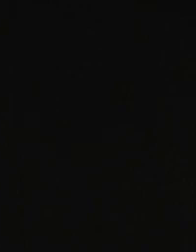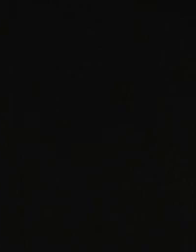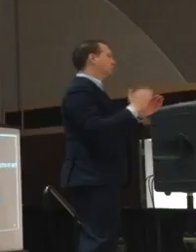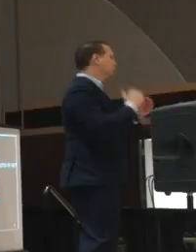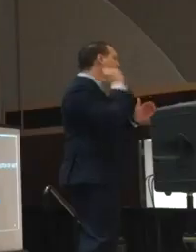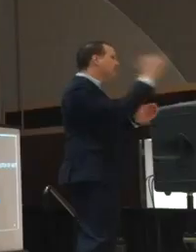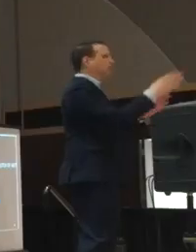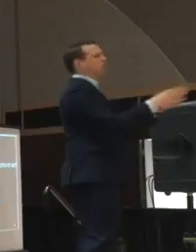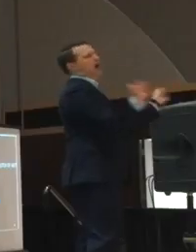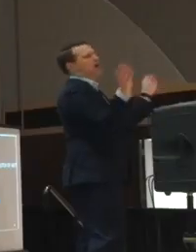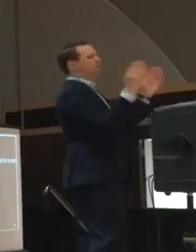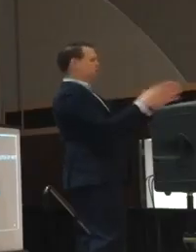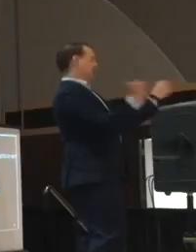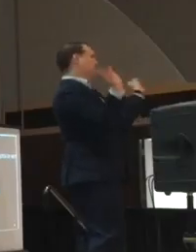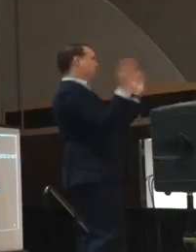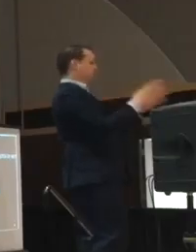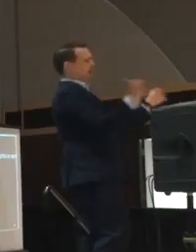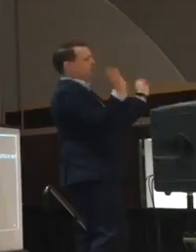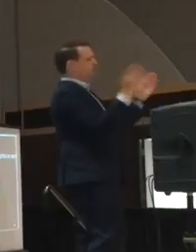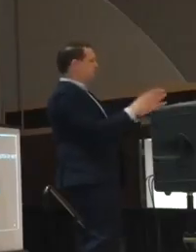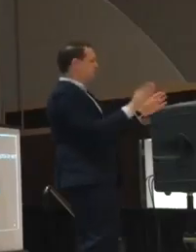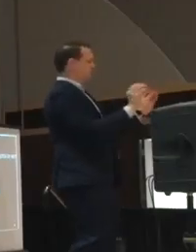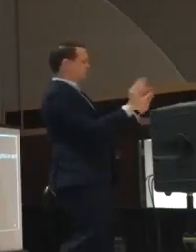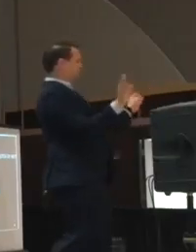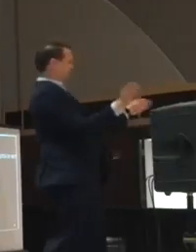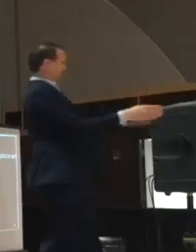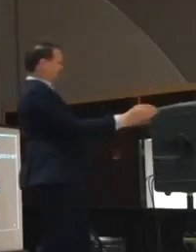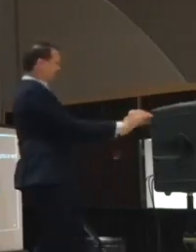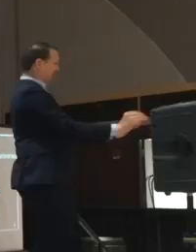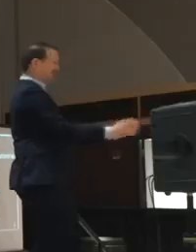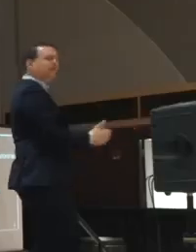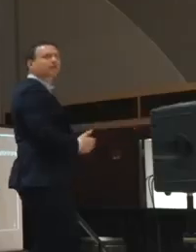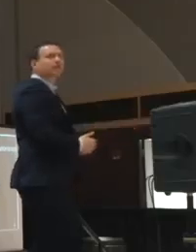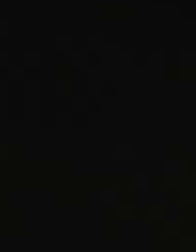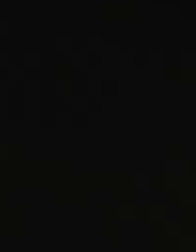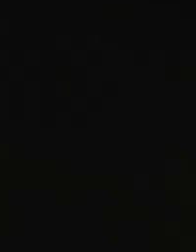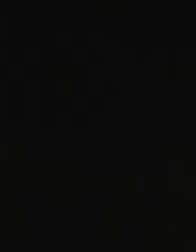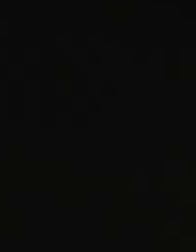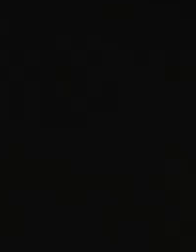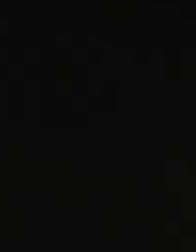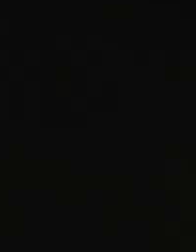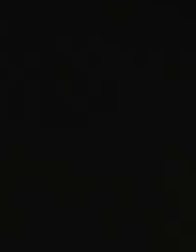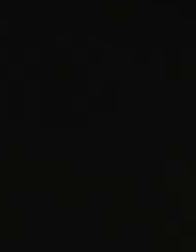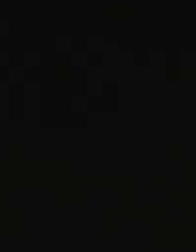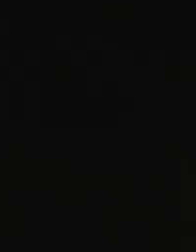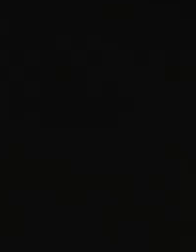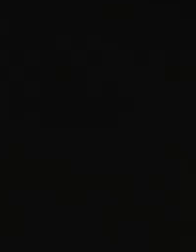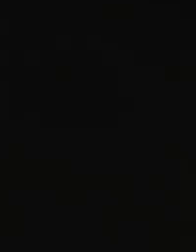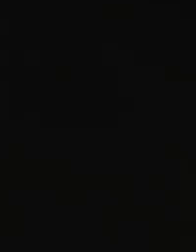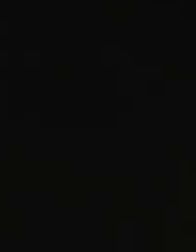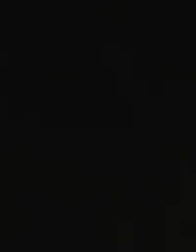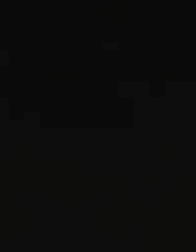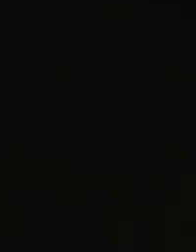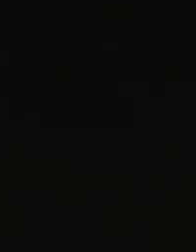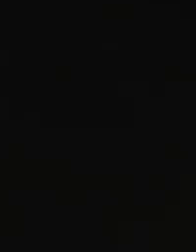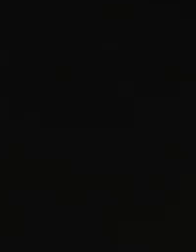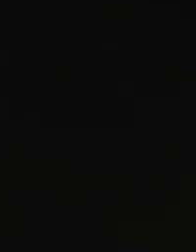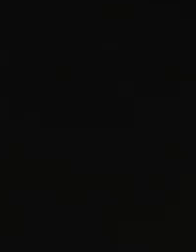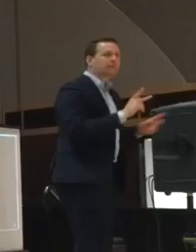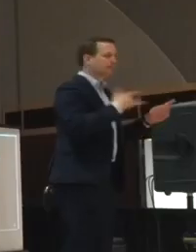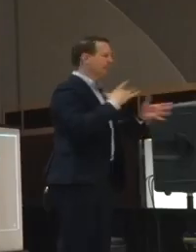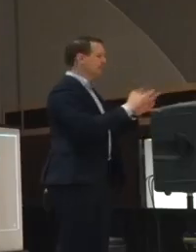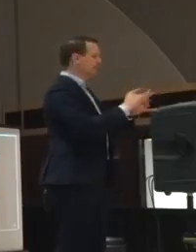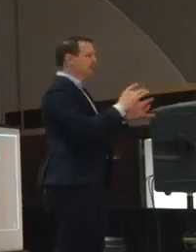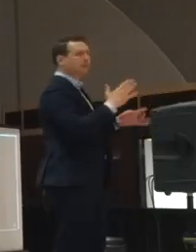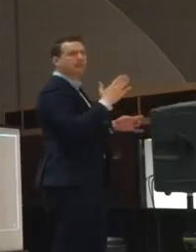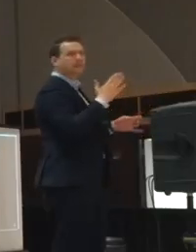much overgeneralization. All right, and let's get a little understanding of visual thinking. Okay, people will say,